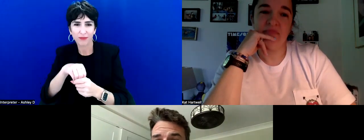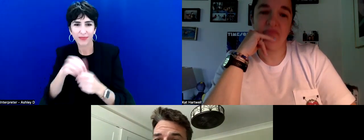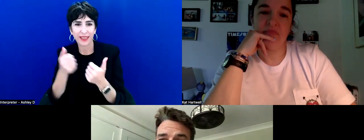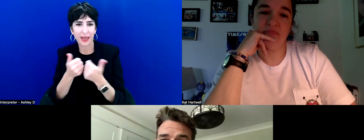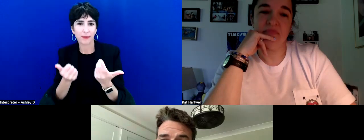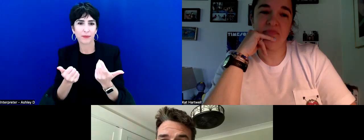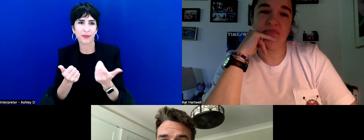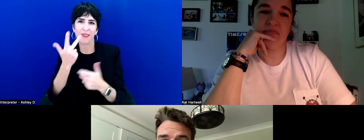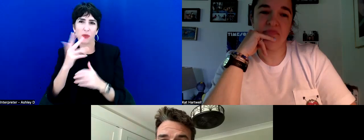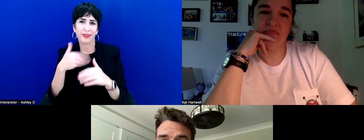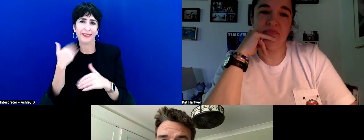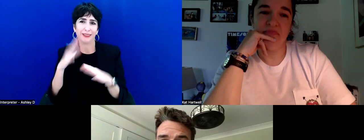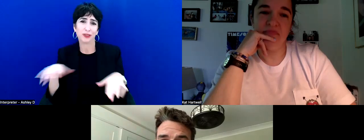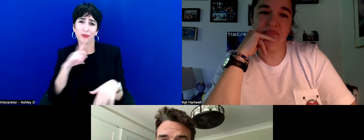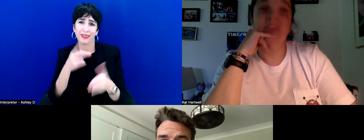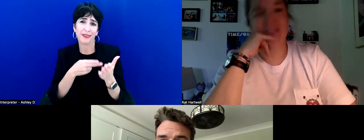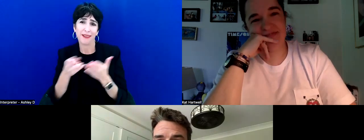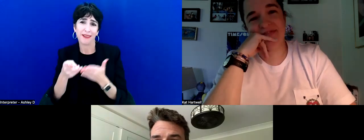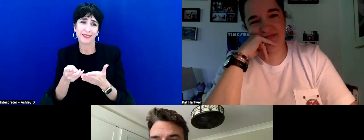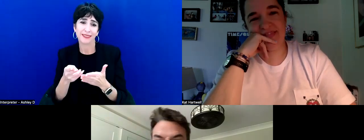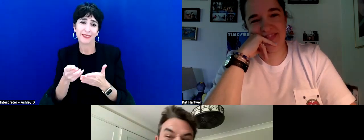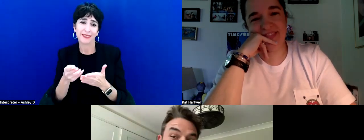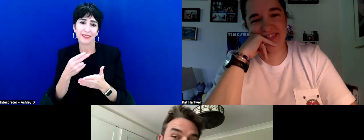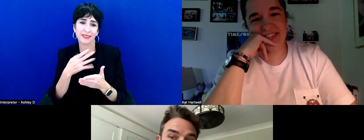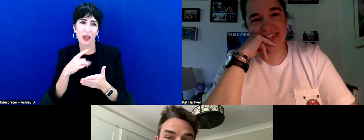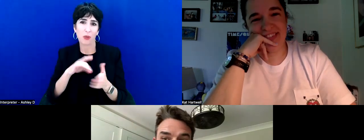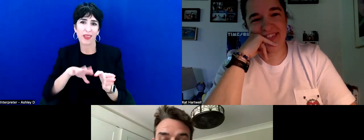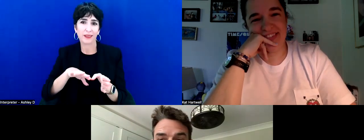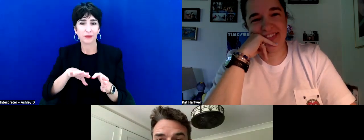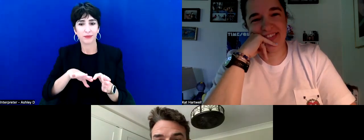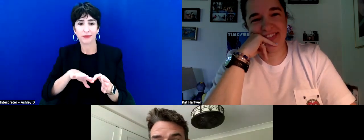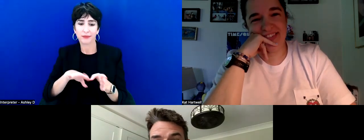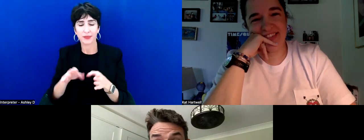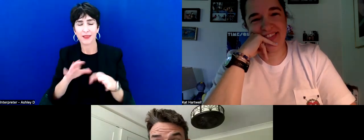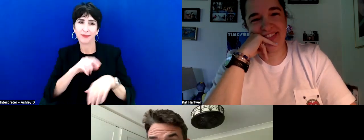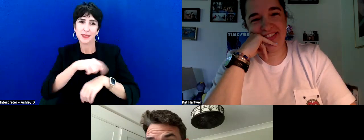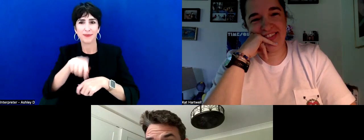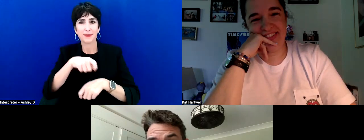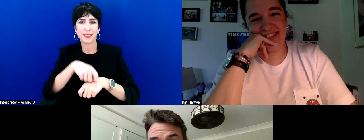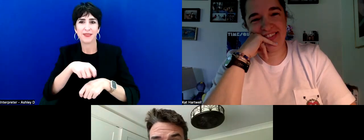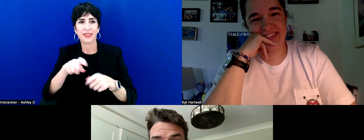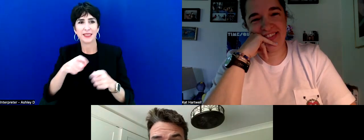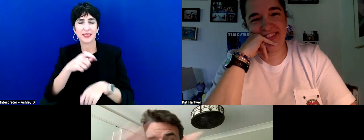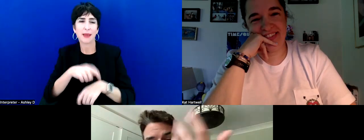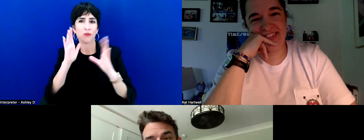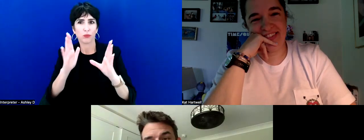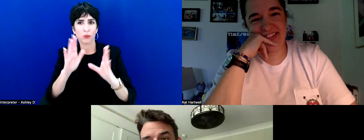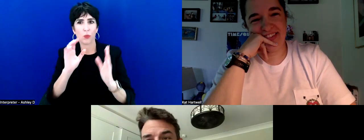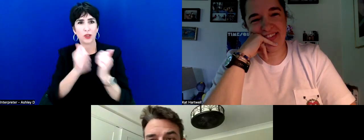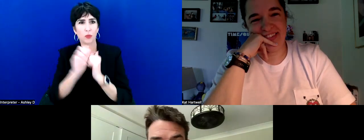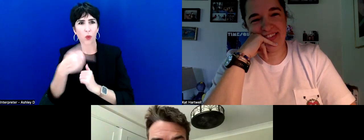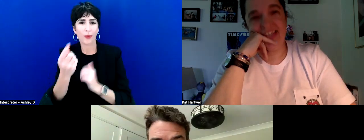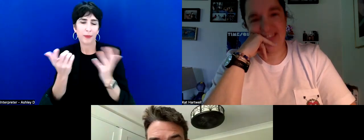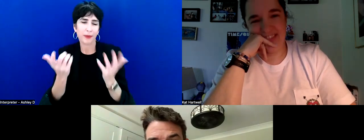I got three young kids, and to be honest, I don't like set aside time for a lot of sports. It's not because I don't know.